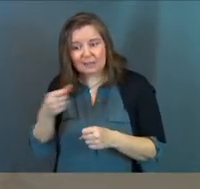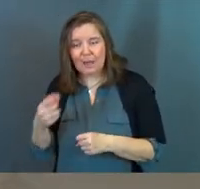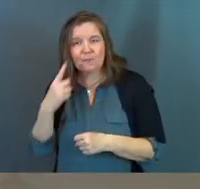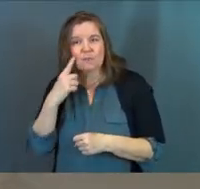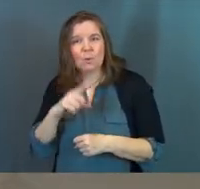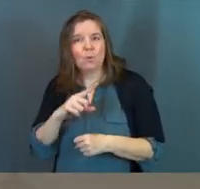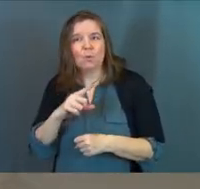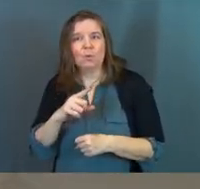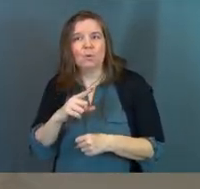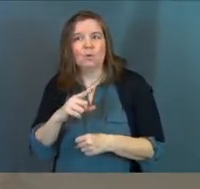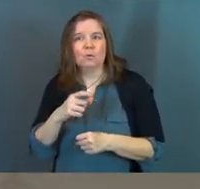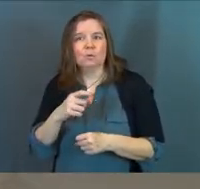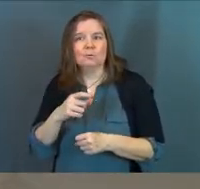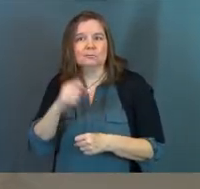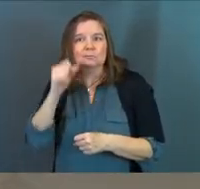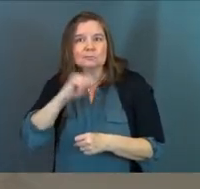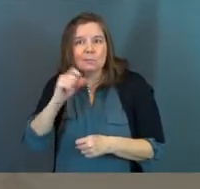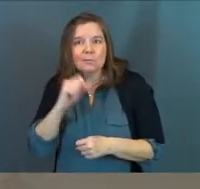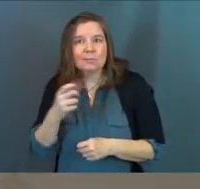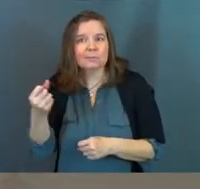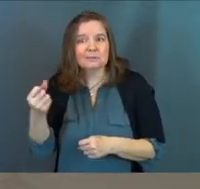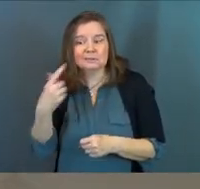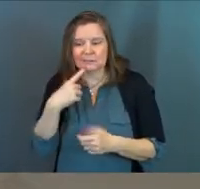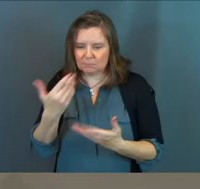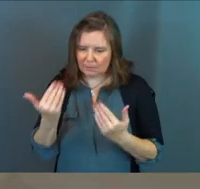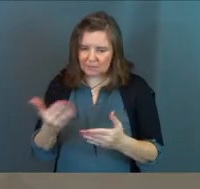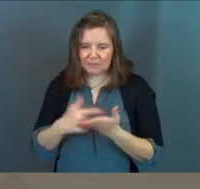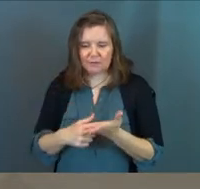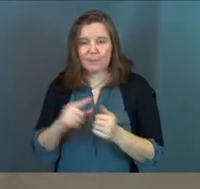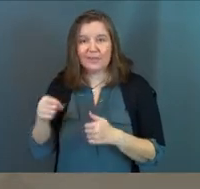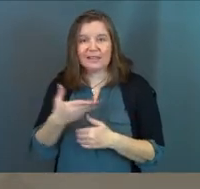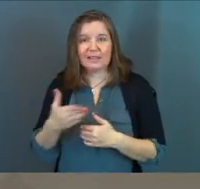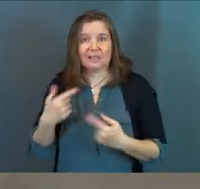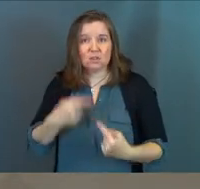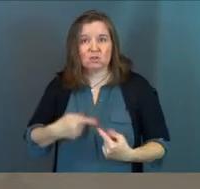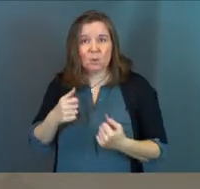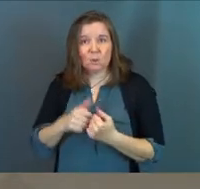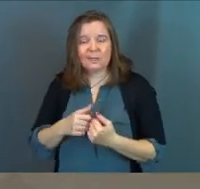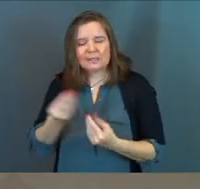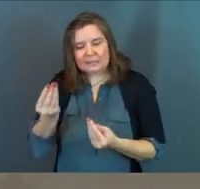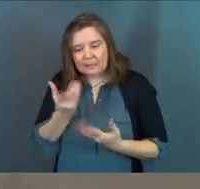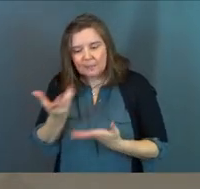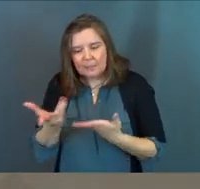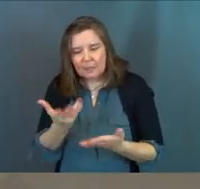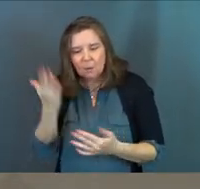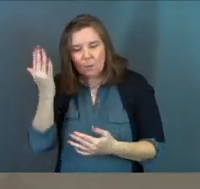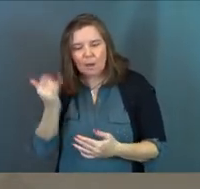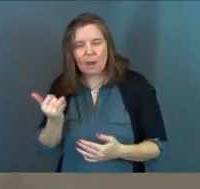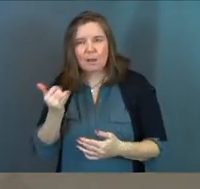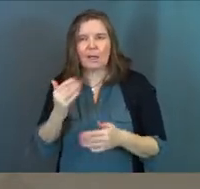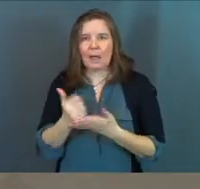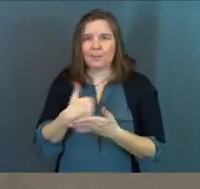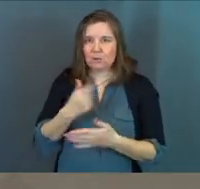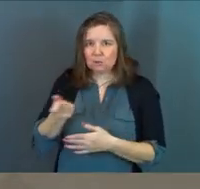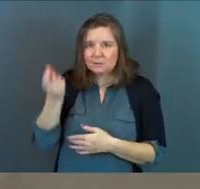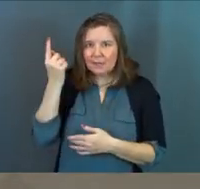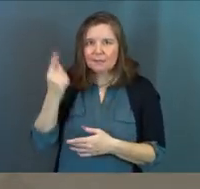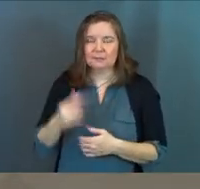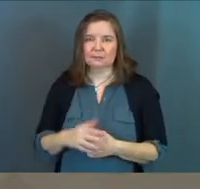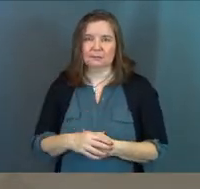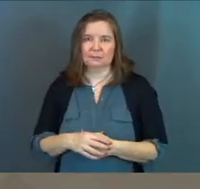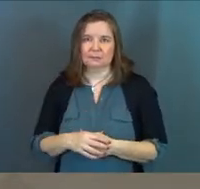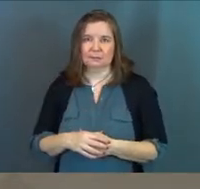out for a milkshake and said, let's have a conversation about this thing that you're struggling with? Tell me why. Help me